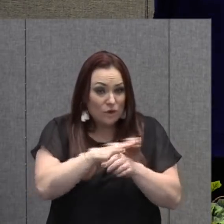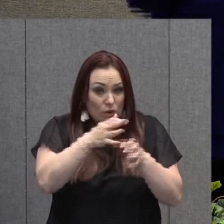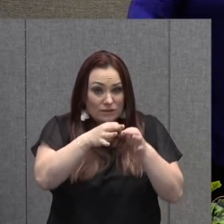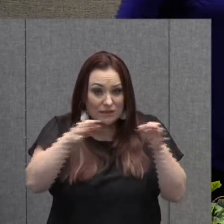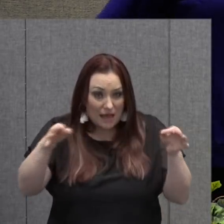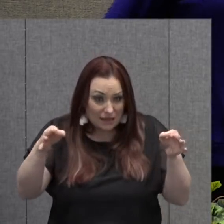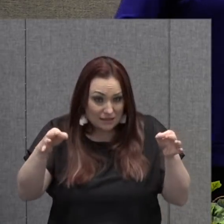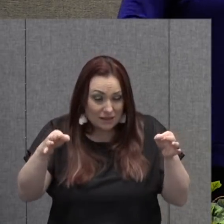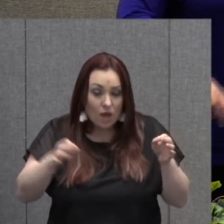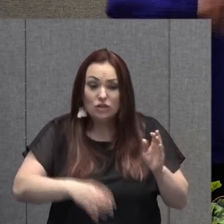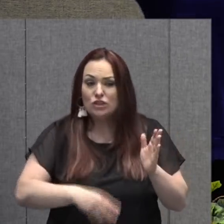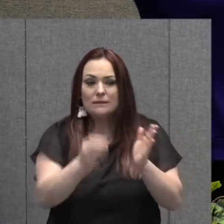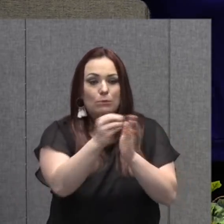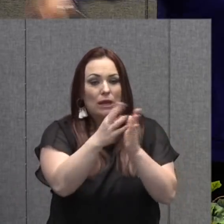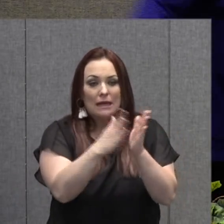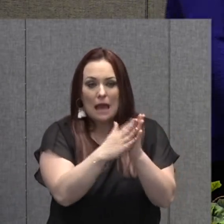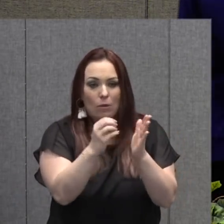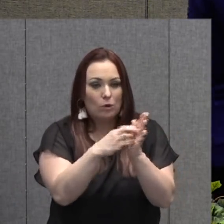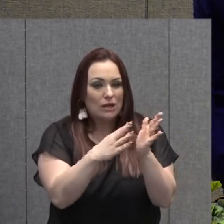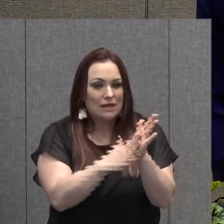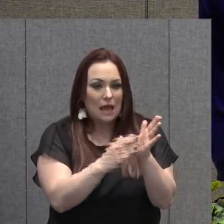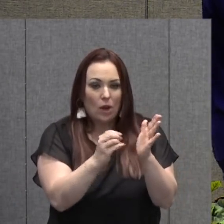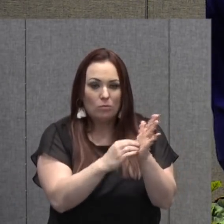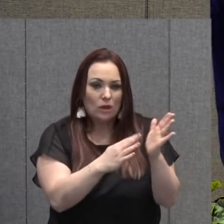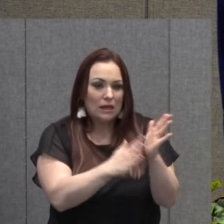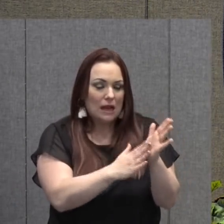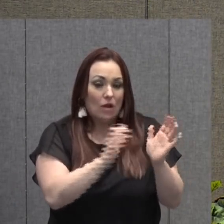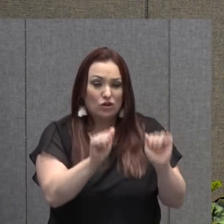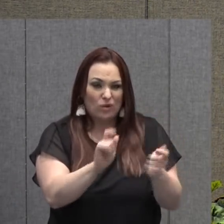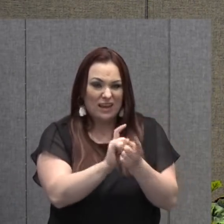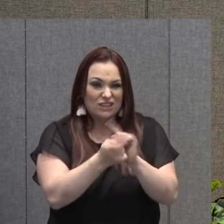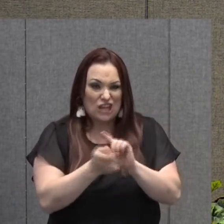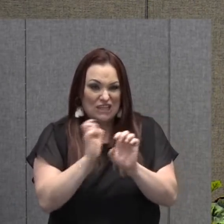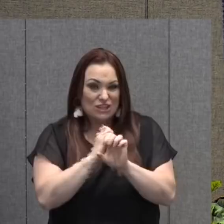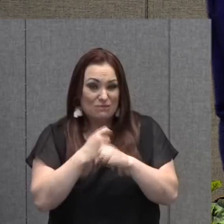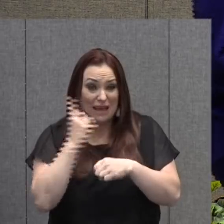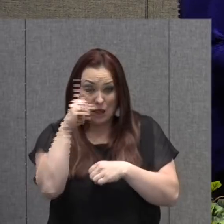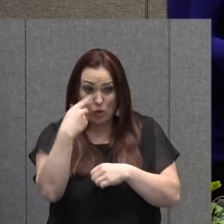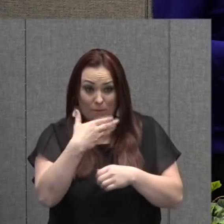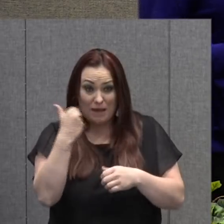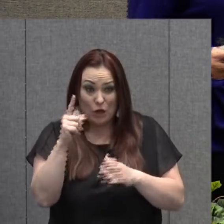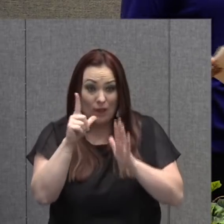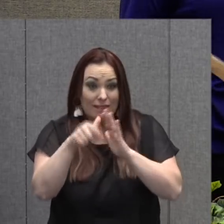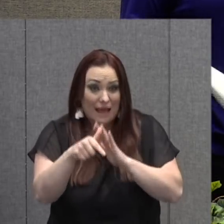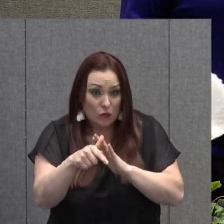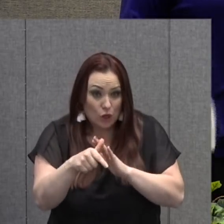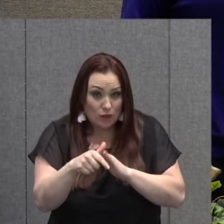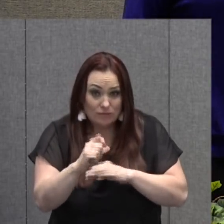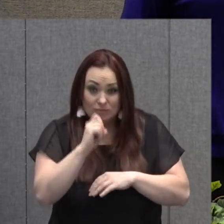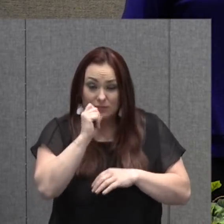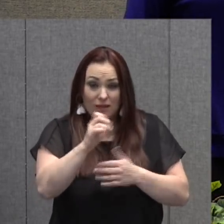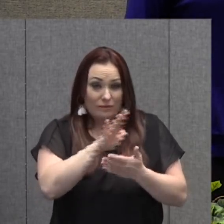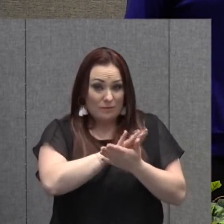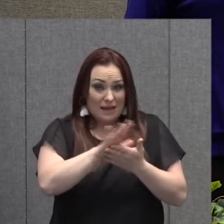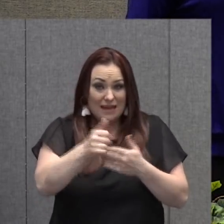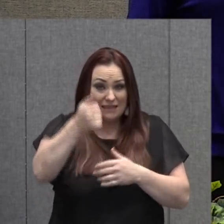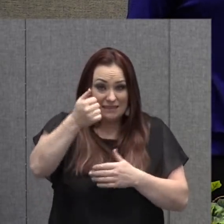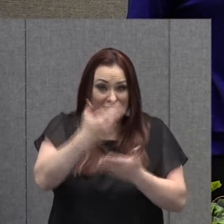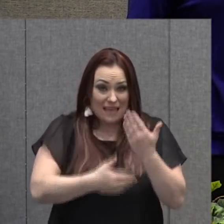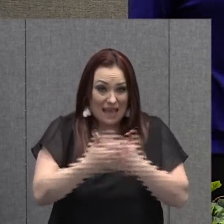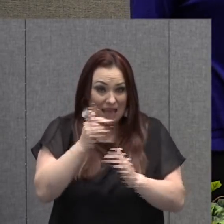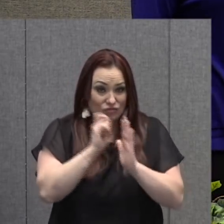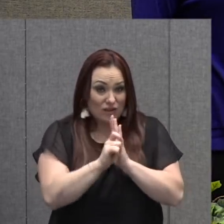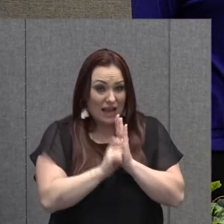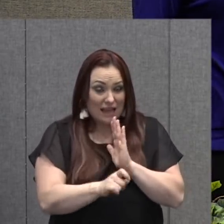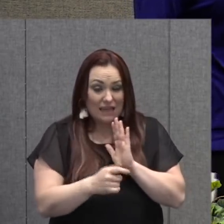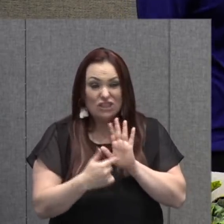Just get your ideas down on paper. You can change it and make it look better later. Your hand, Boys and girls, this isn't even my nicest handwriting because I'm trying to show